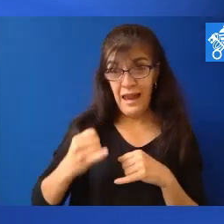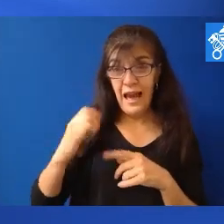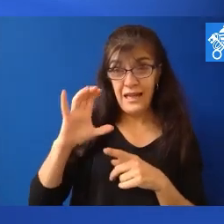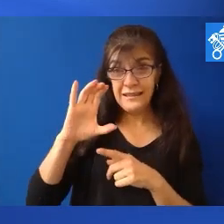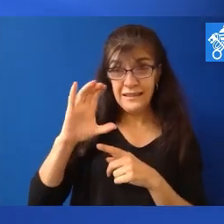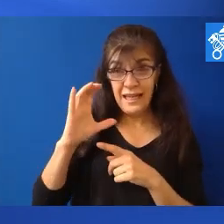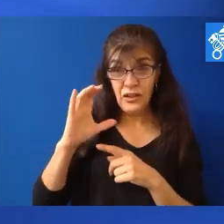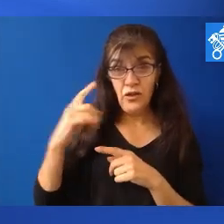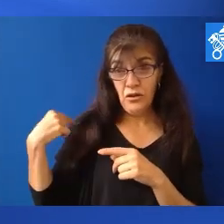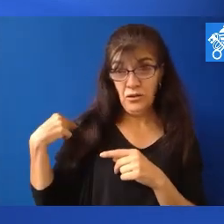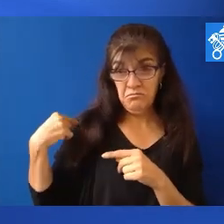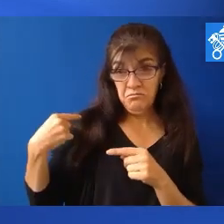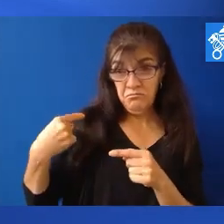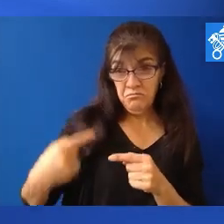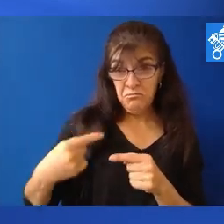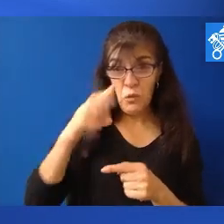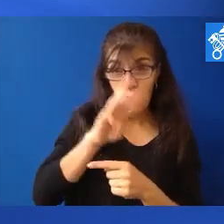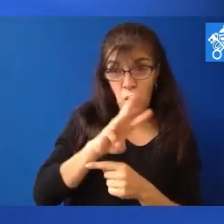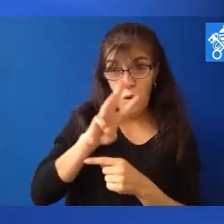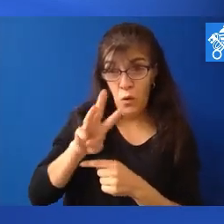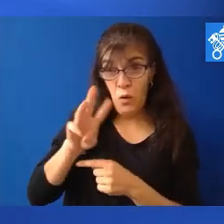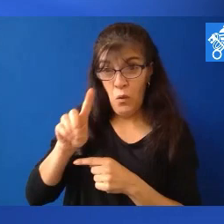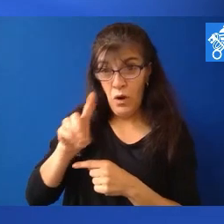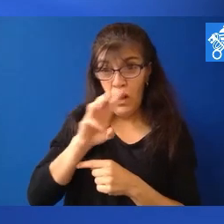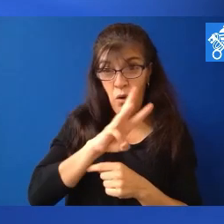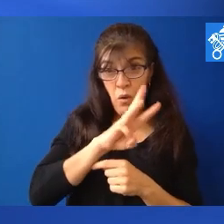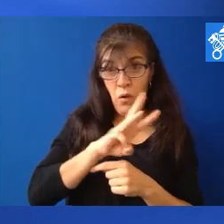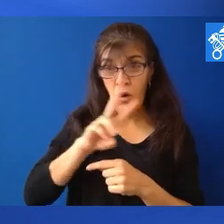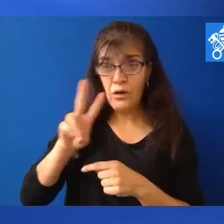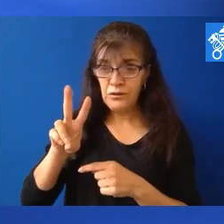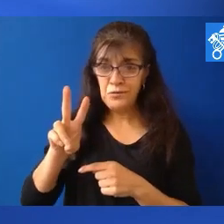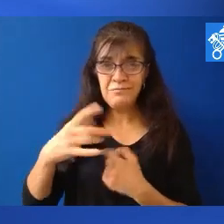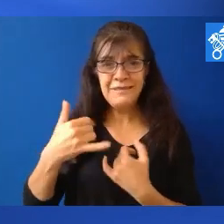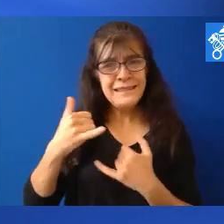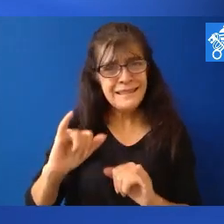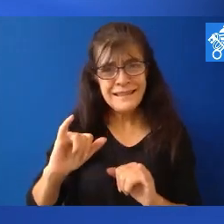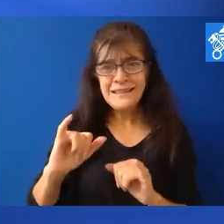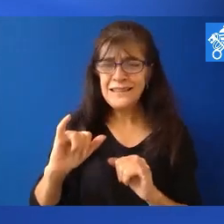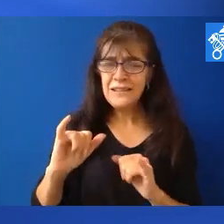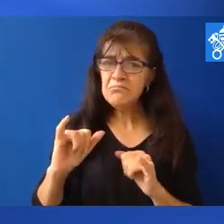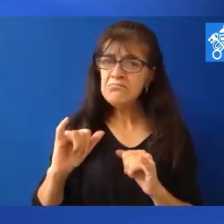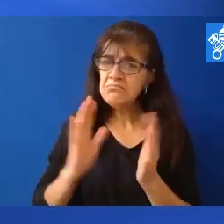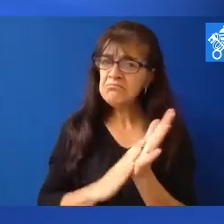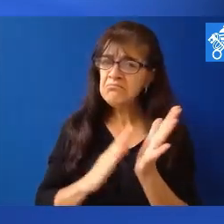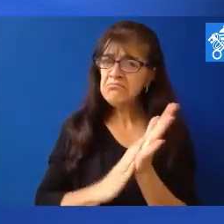in the last century endured the horrors of world wars, could still condone